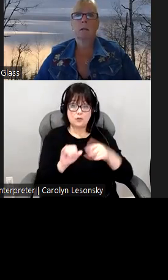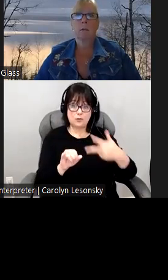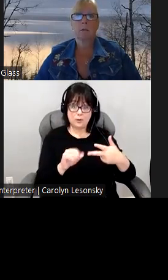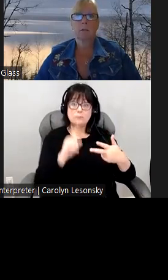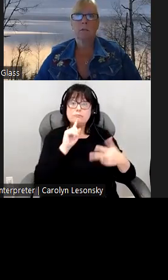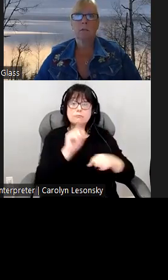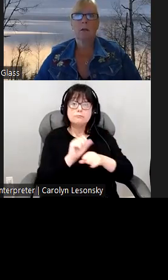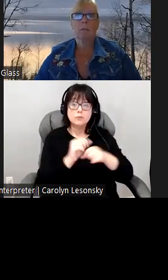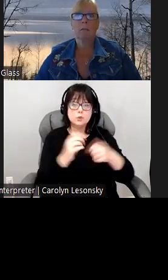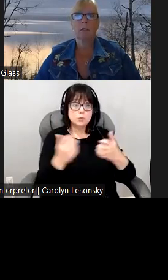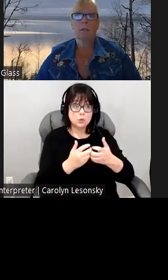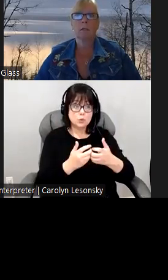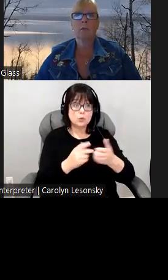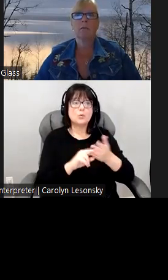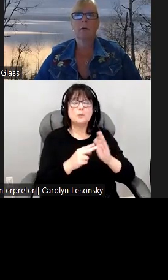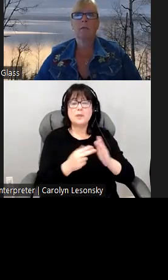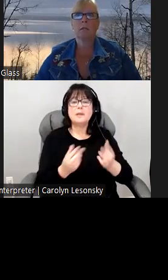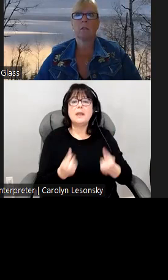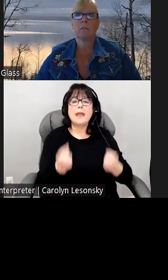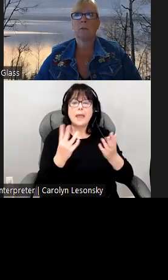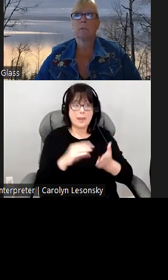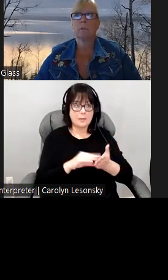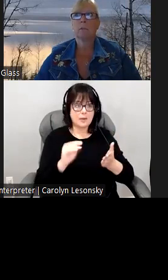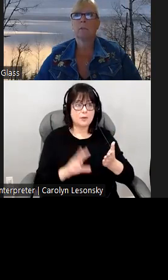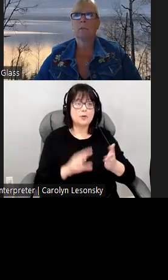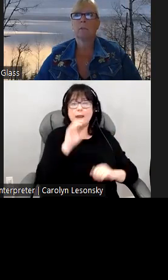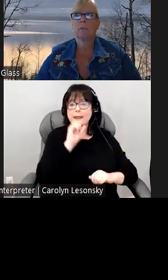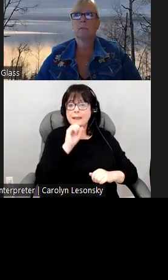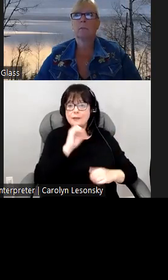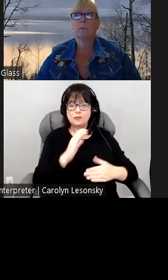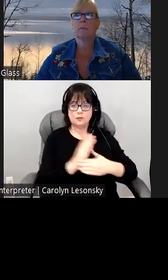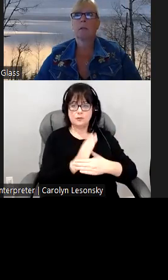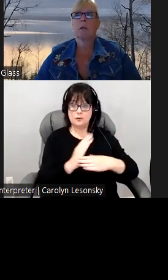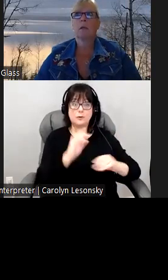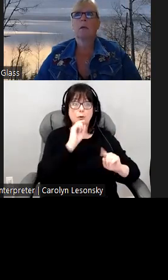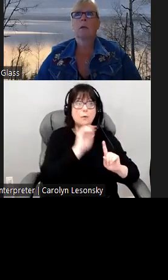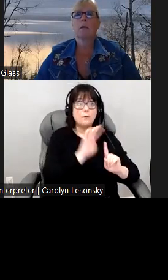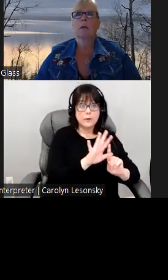is the number of learners we have between 45 and 64.